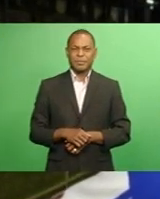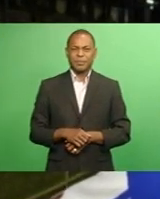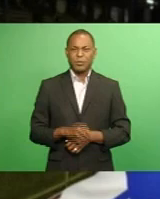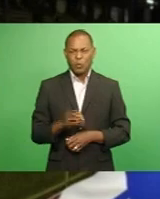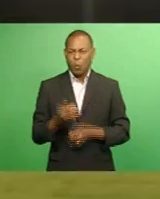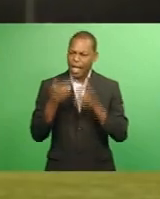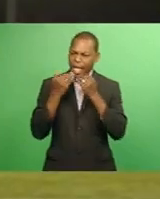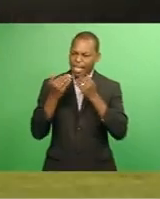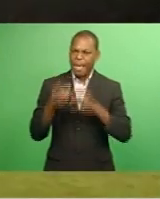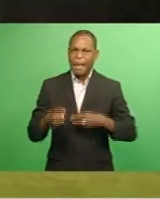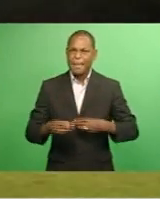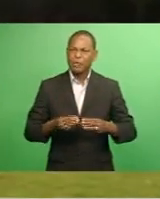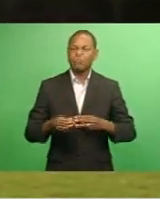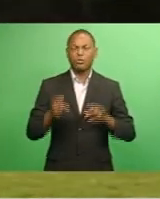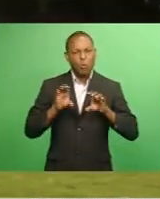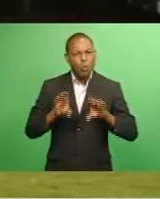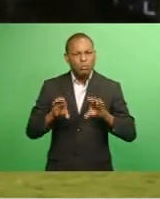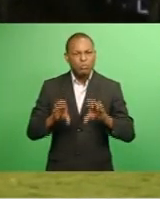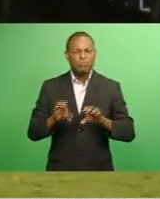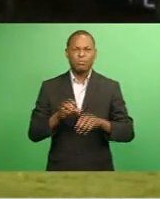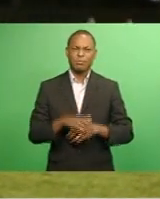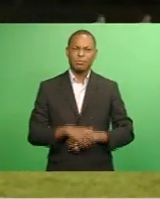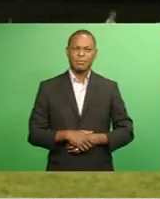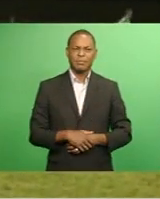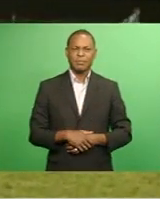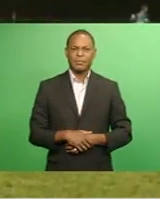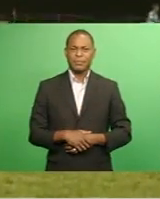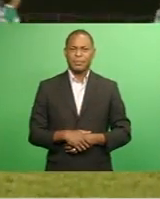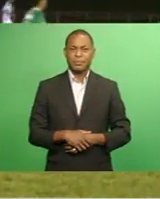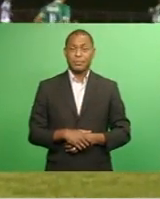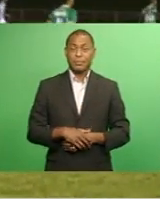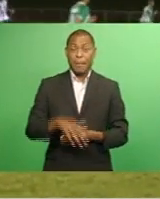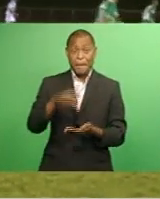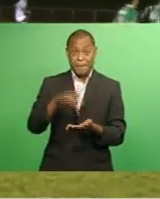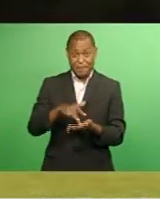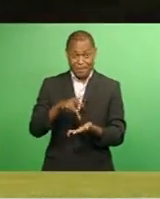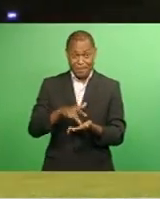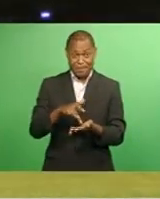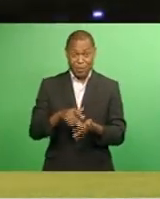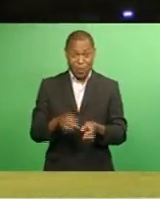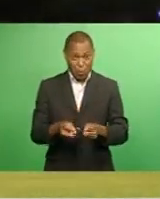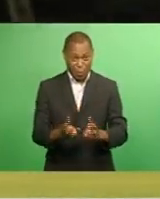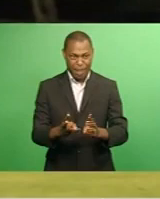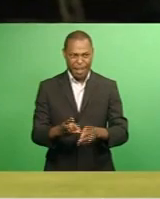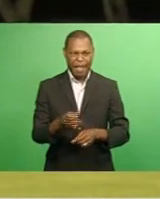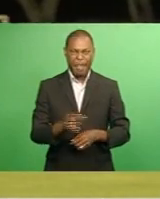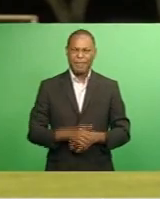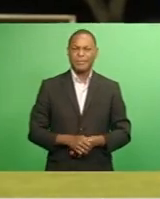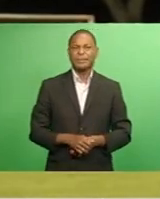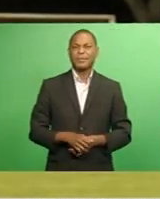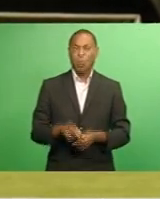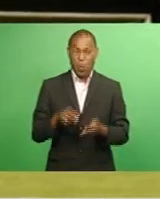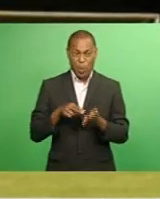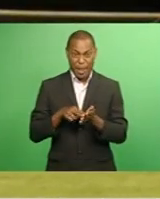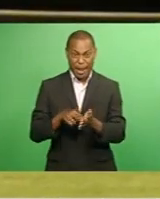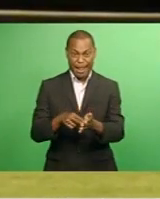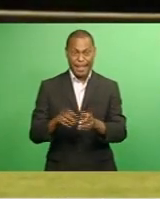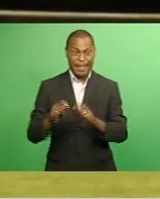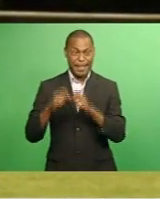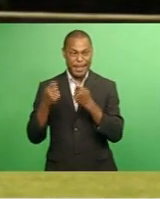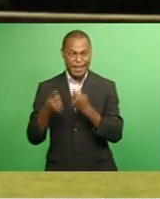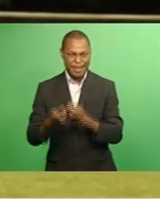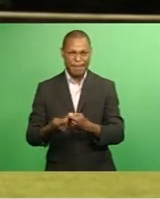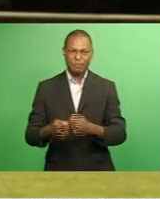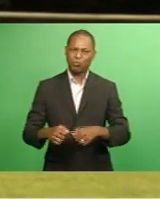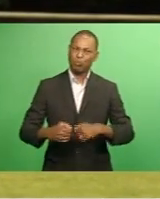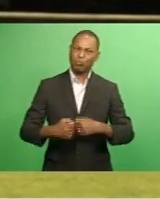management, the coach. It wasn't until midway into the second half that the Nandi Backroad-based team broke the deadlock.